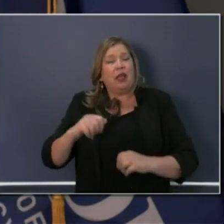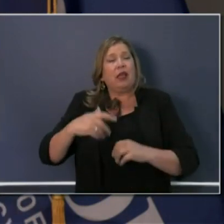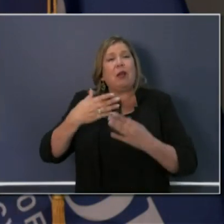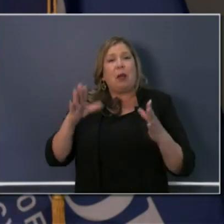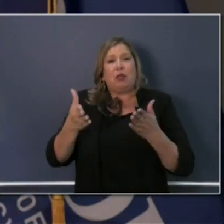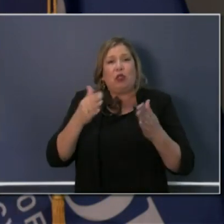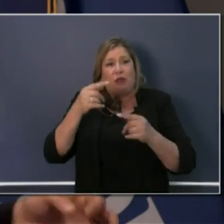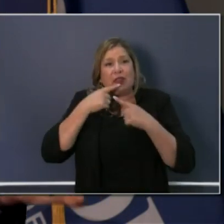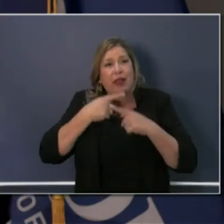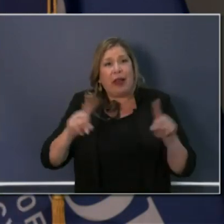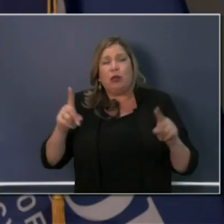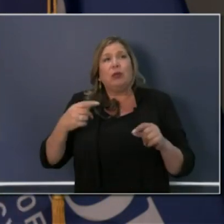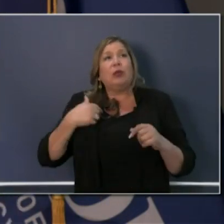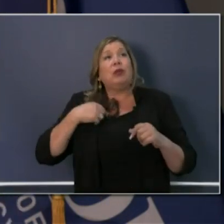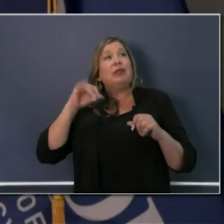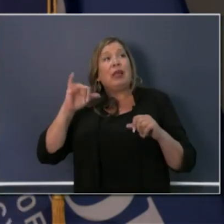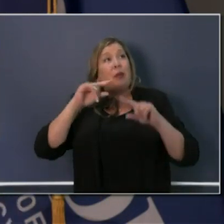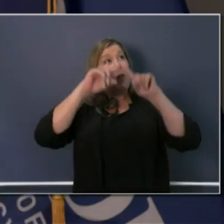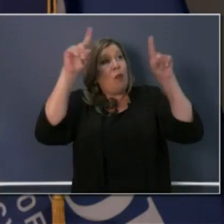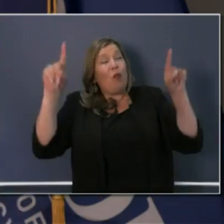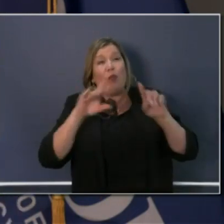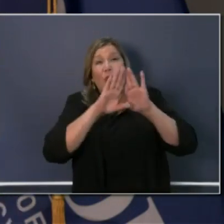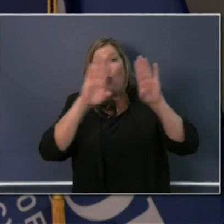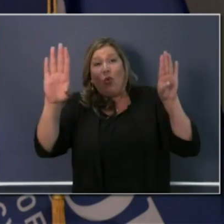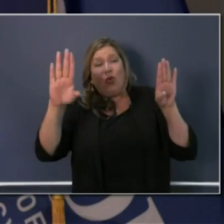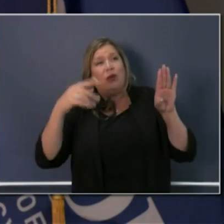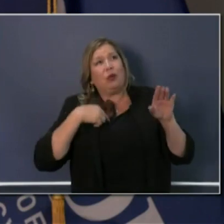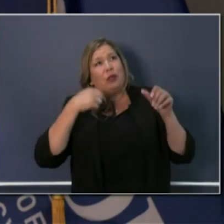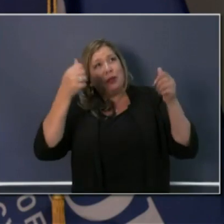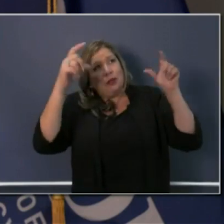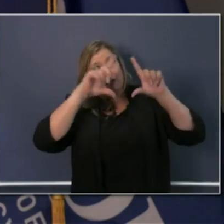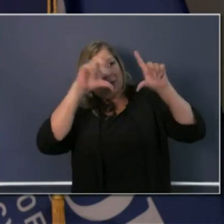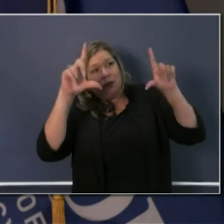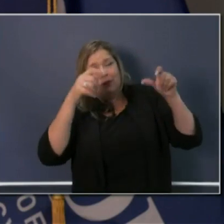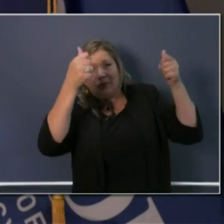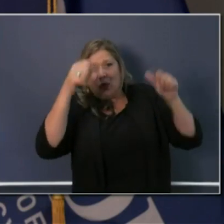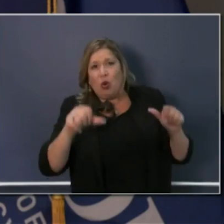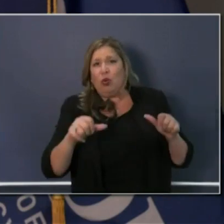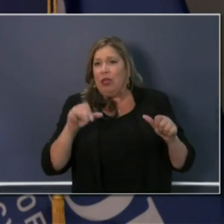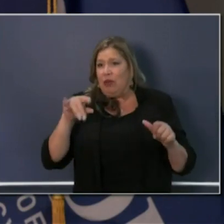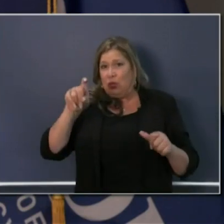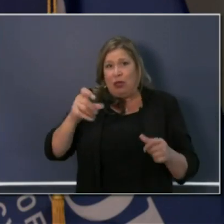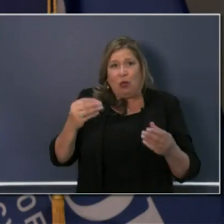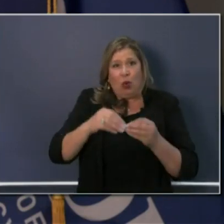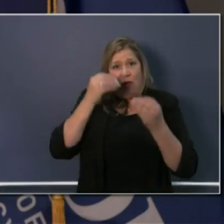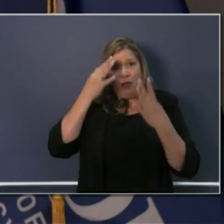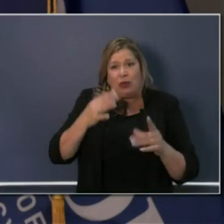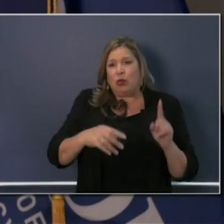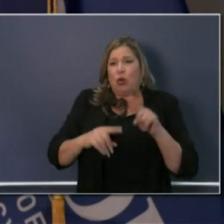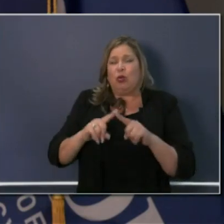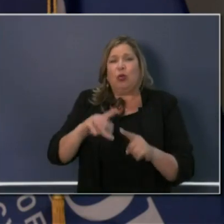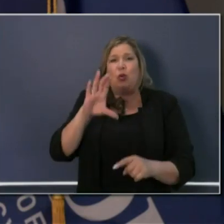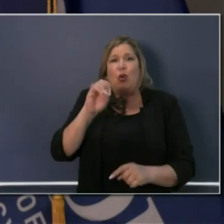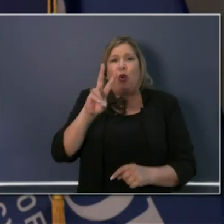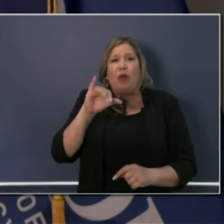state of California asking people they need information to go to COVID-19.ca.gov,